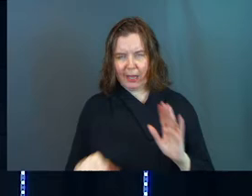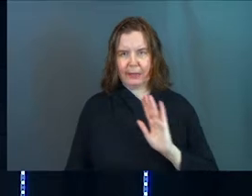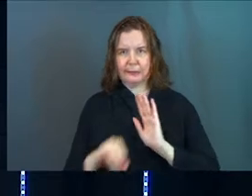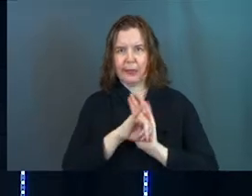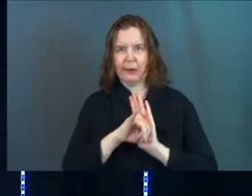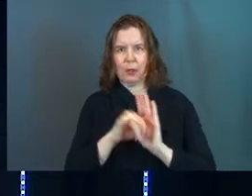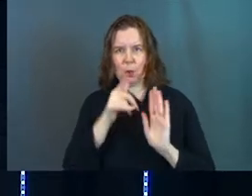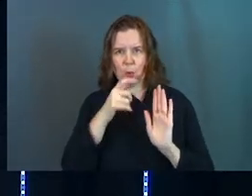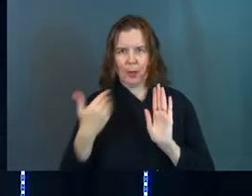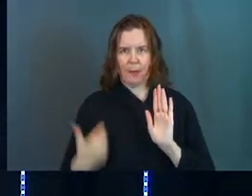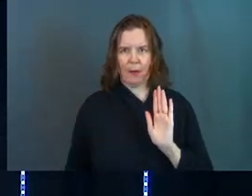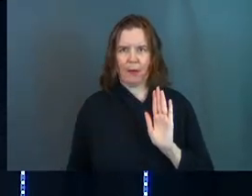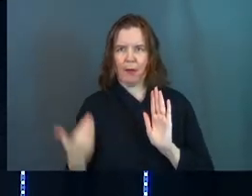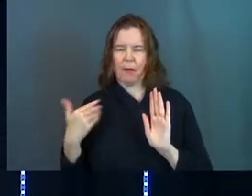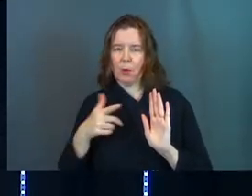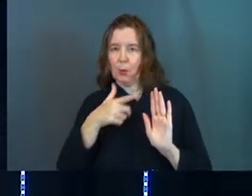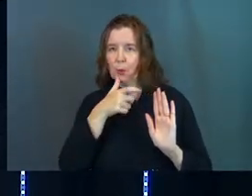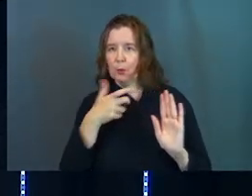search for who am I?